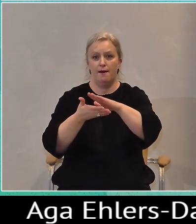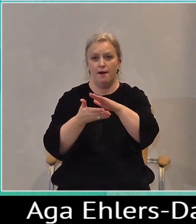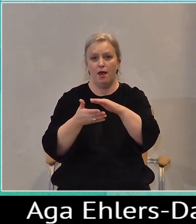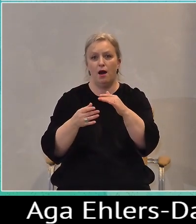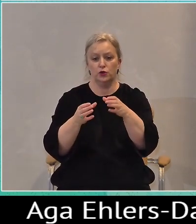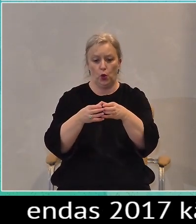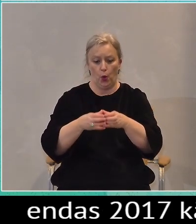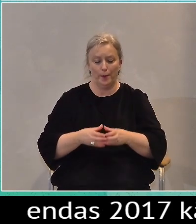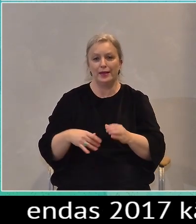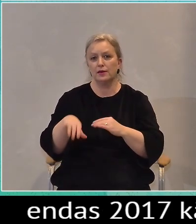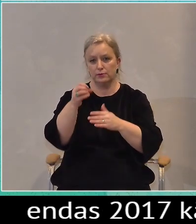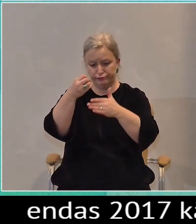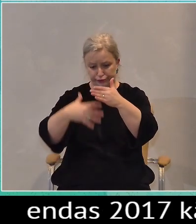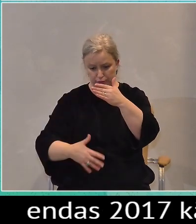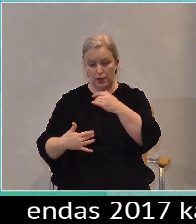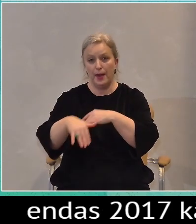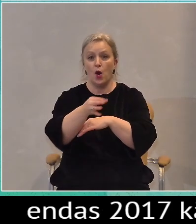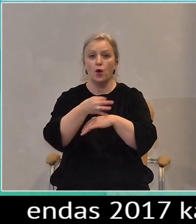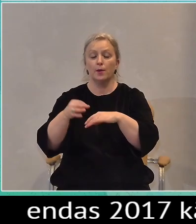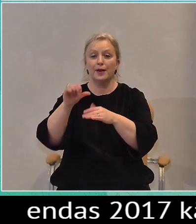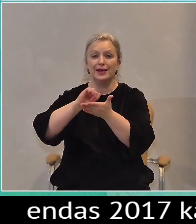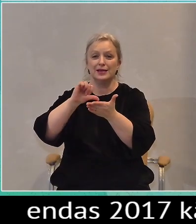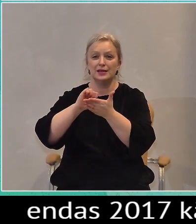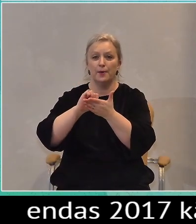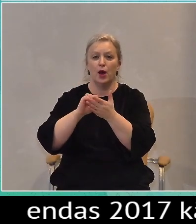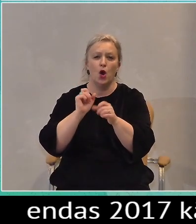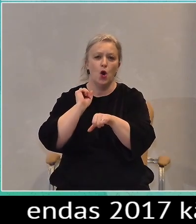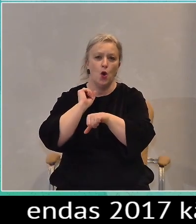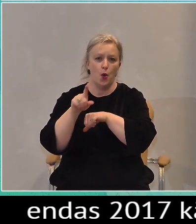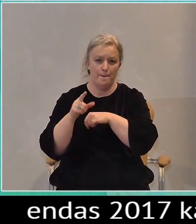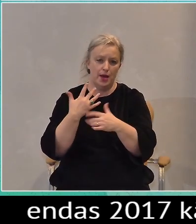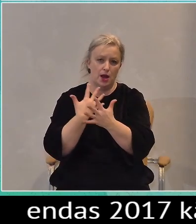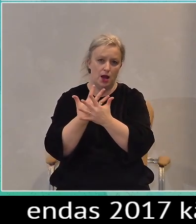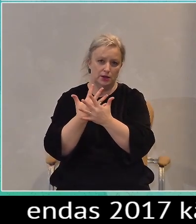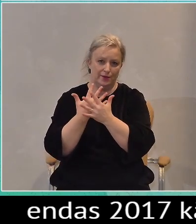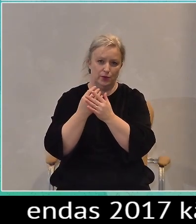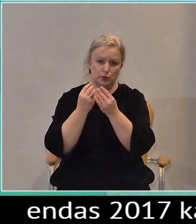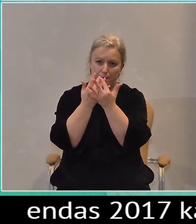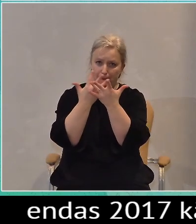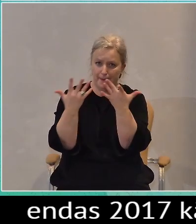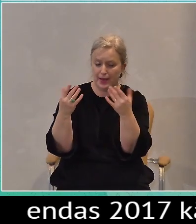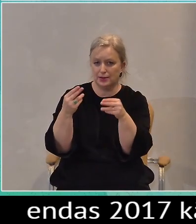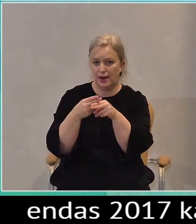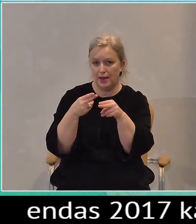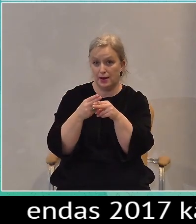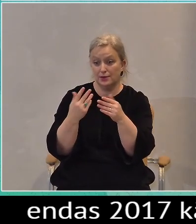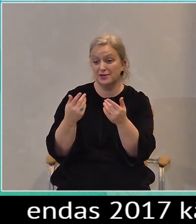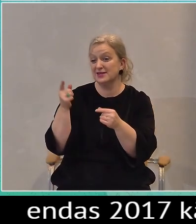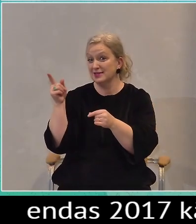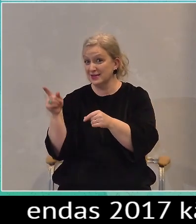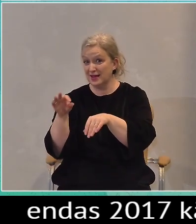you can see all the subtypes. Our association also represents